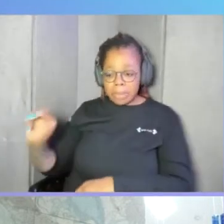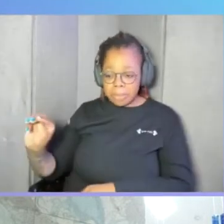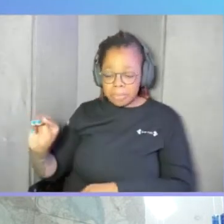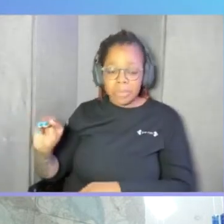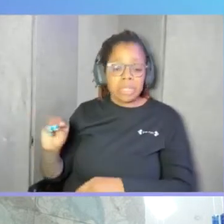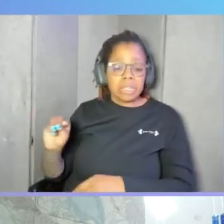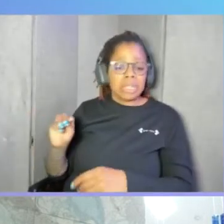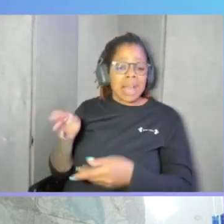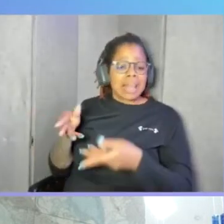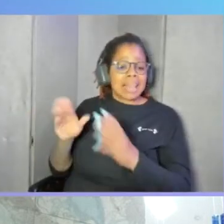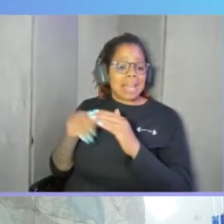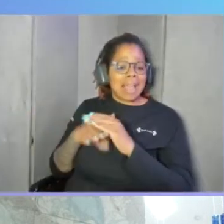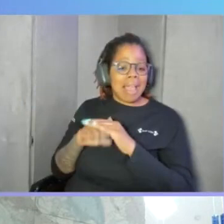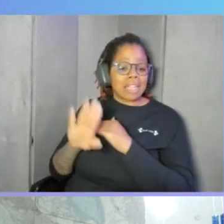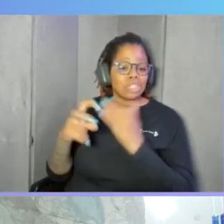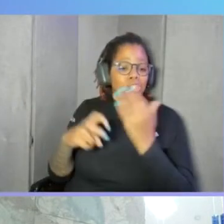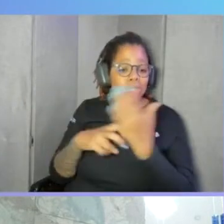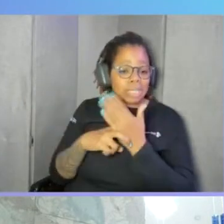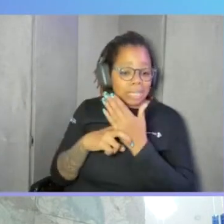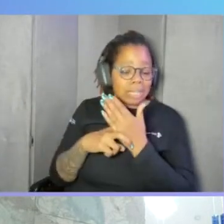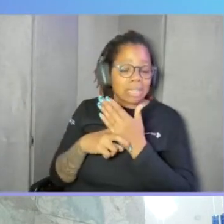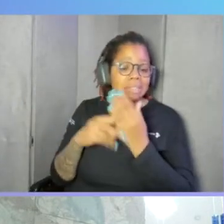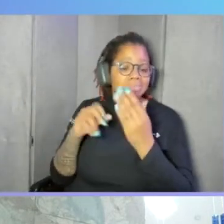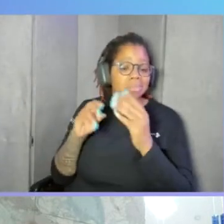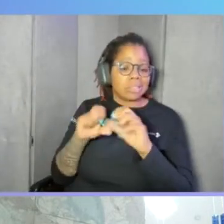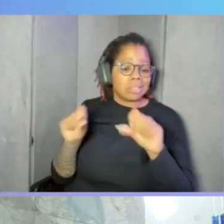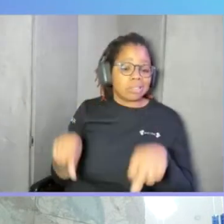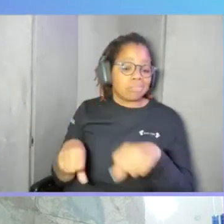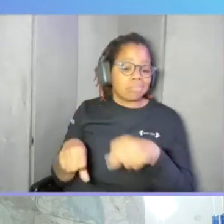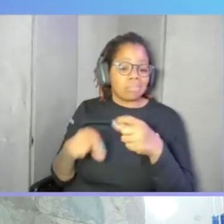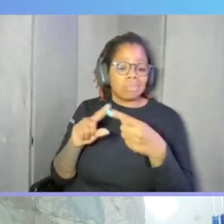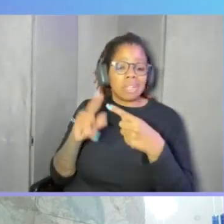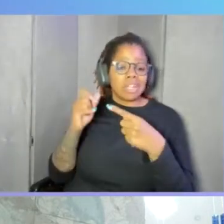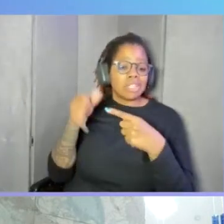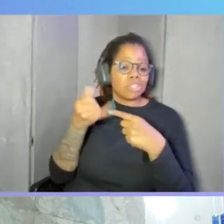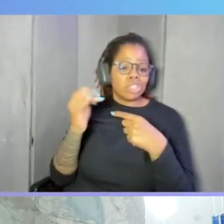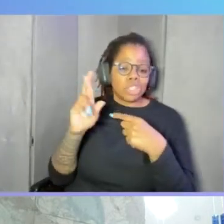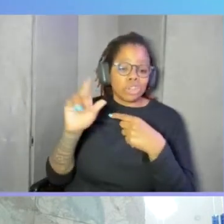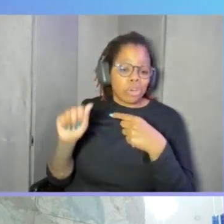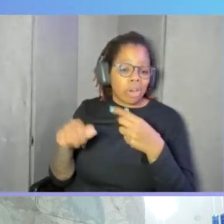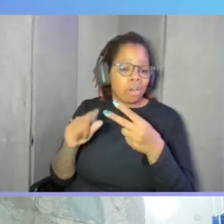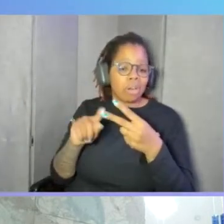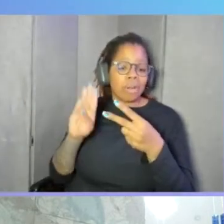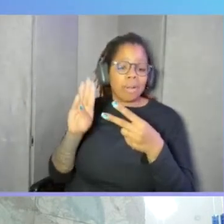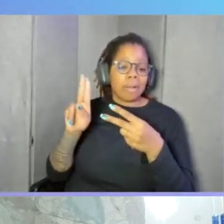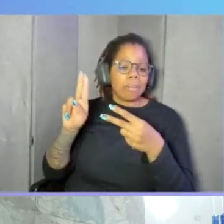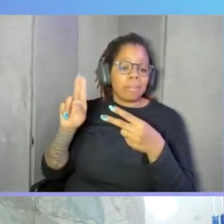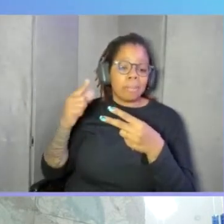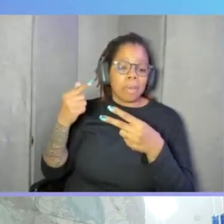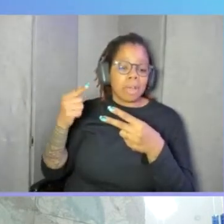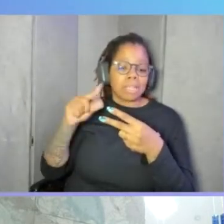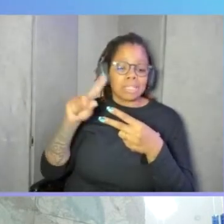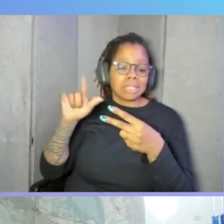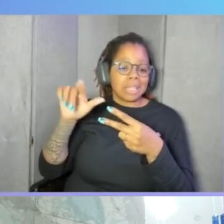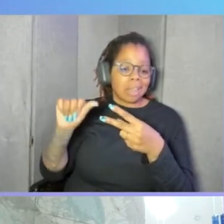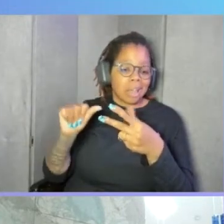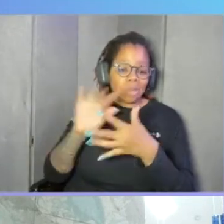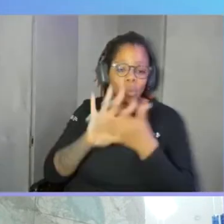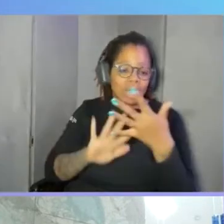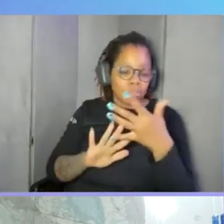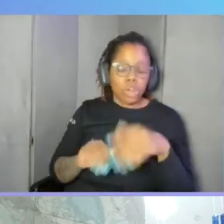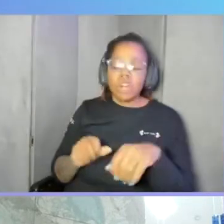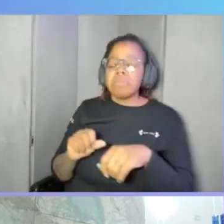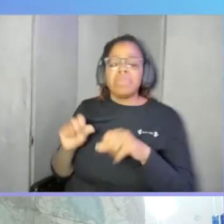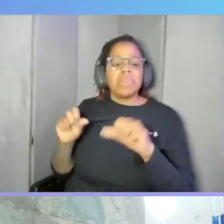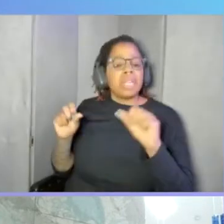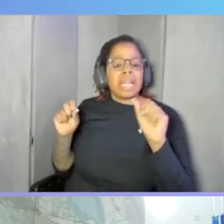it access your ticketing system, whether it's Jira or Bugzilla or whatever, and then it can